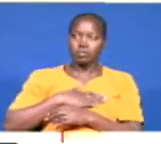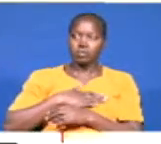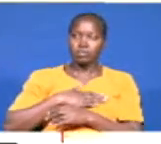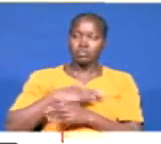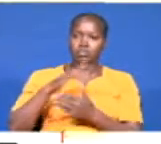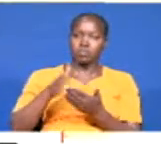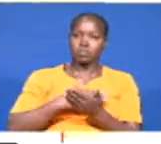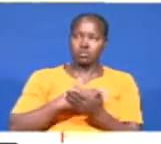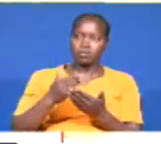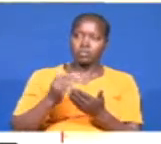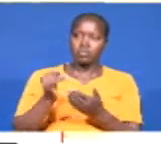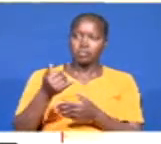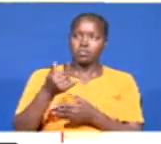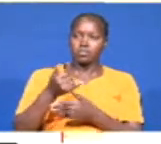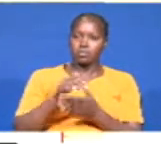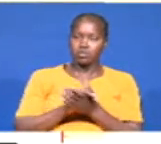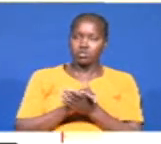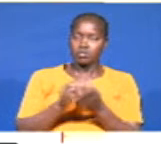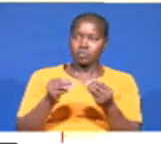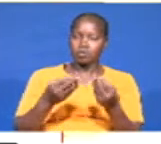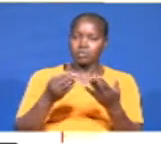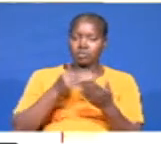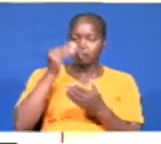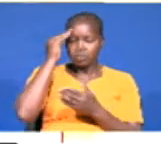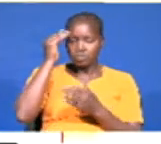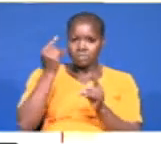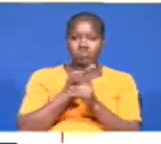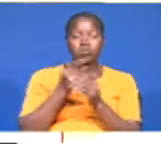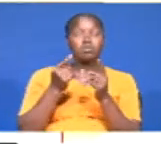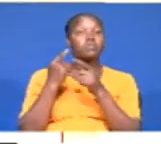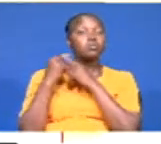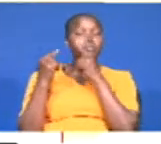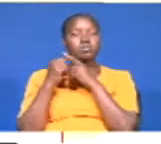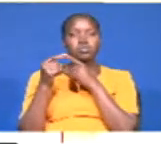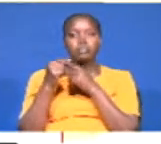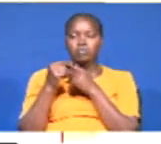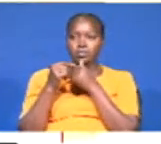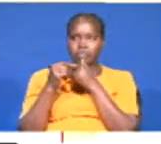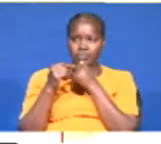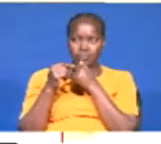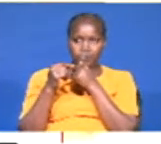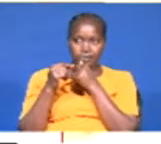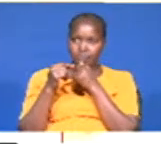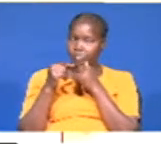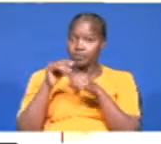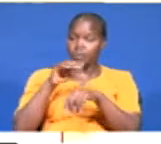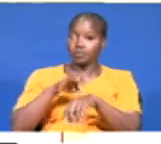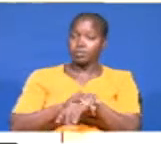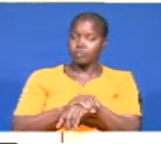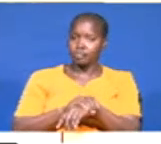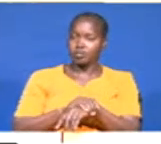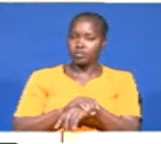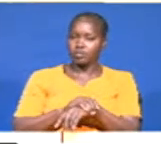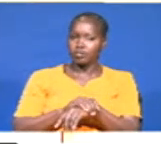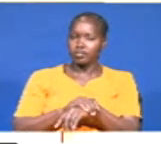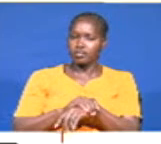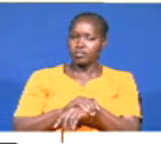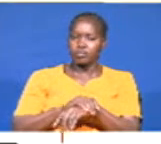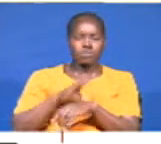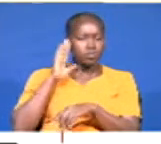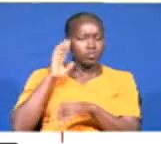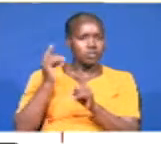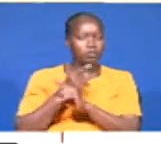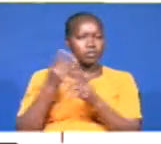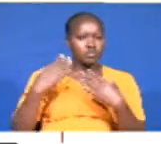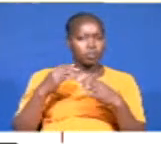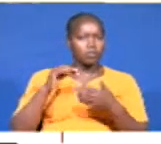sanaa. It has given our learners a different experience, and getting to hear from different people and engaging in